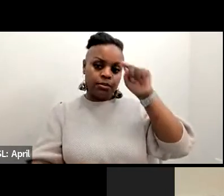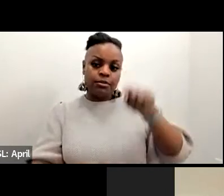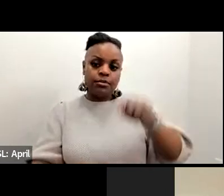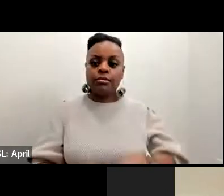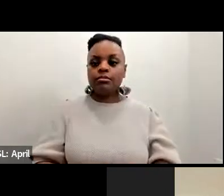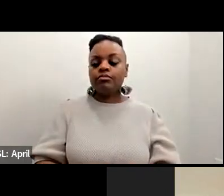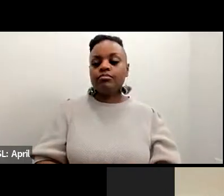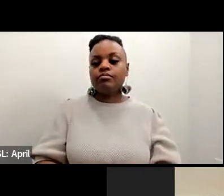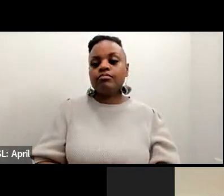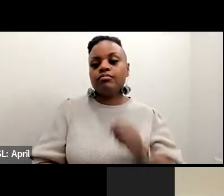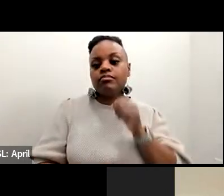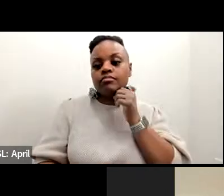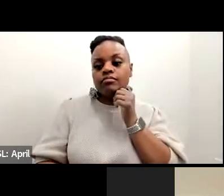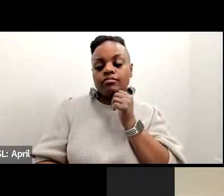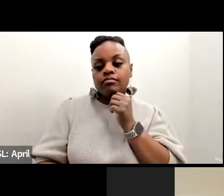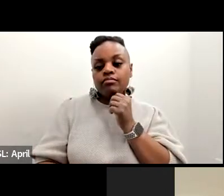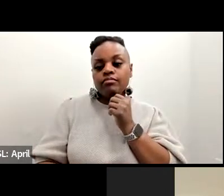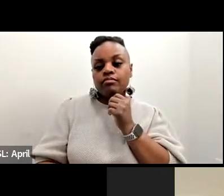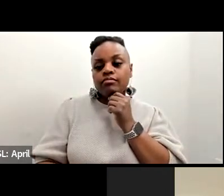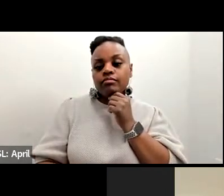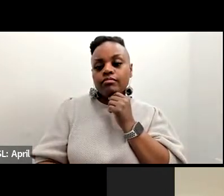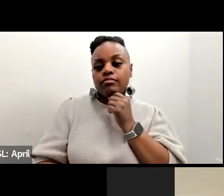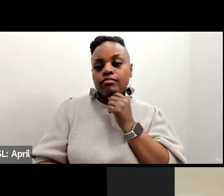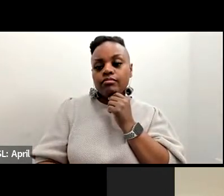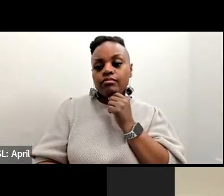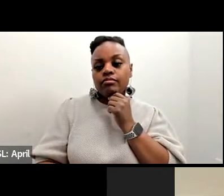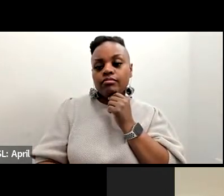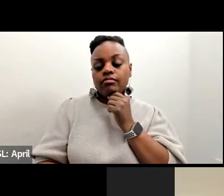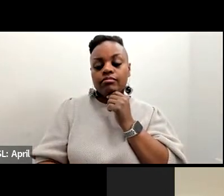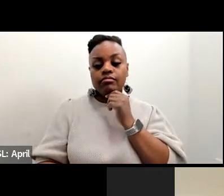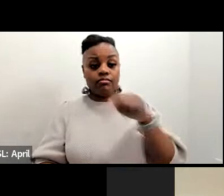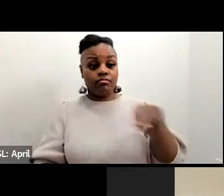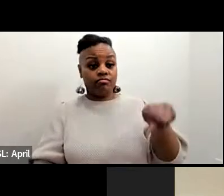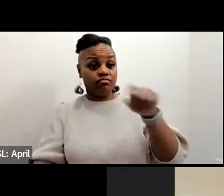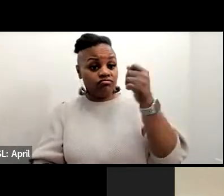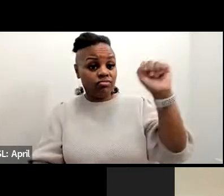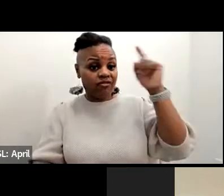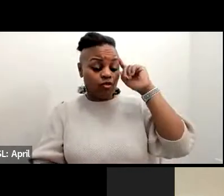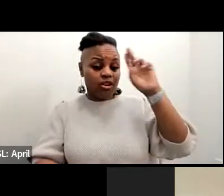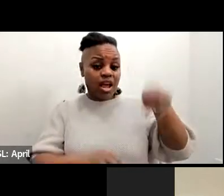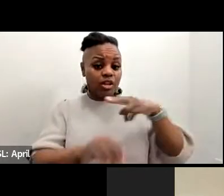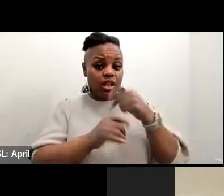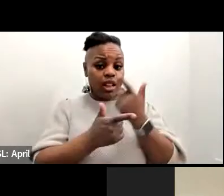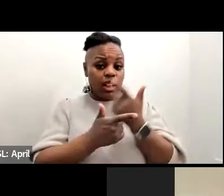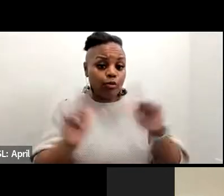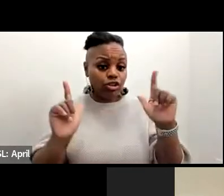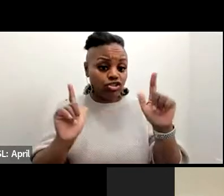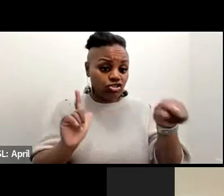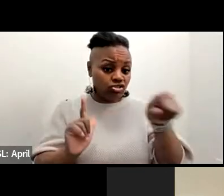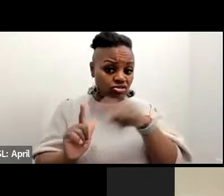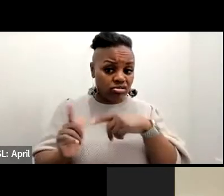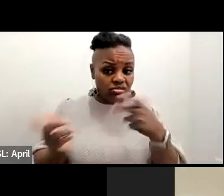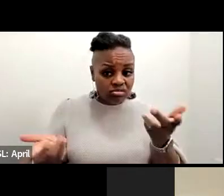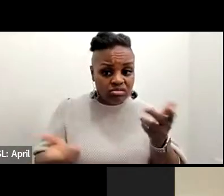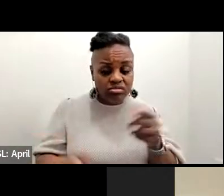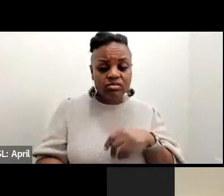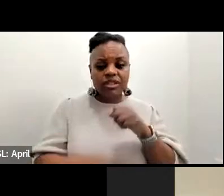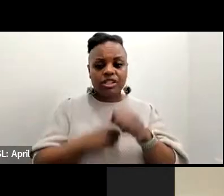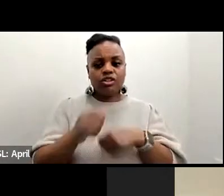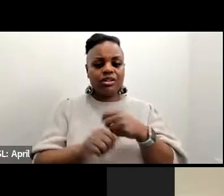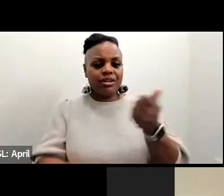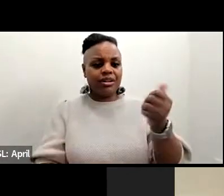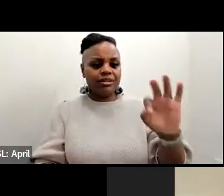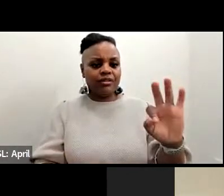liberation. And they even worked with the military, with the Egyptian military in the 1948 war in Palestine.